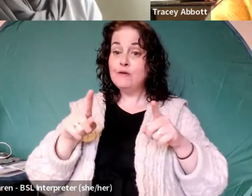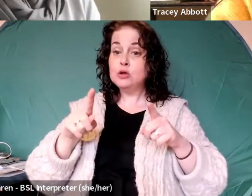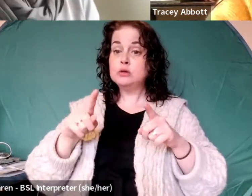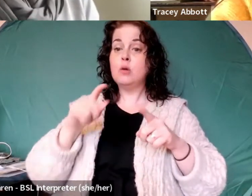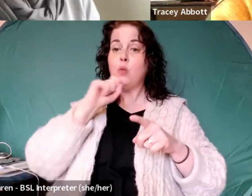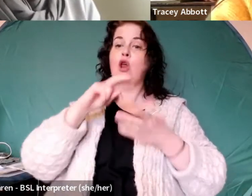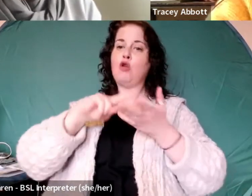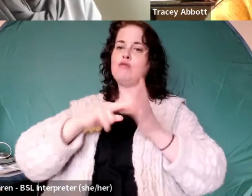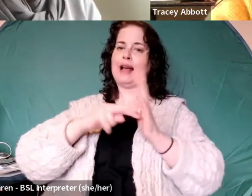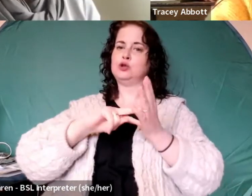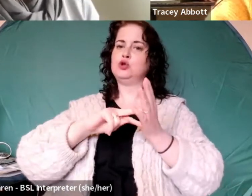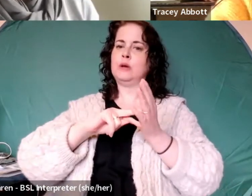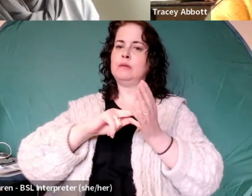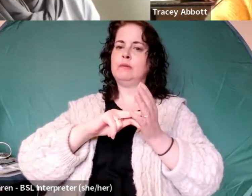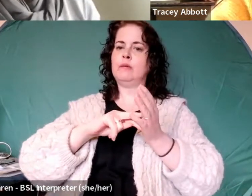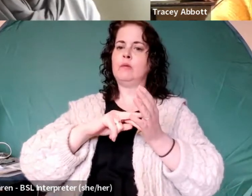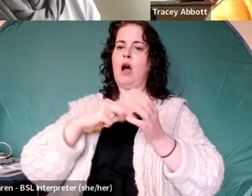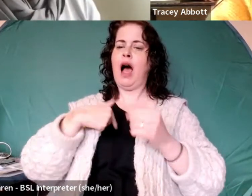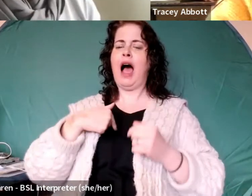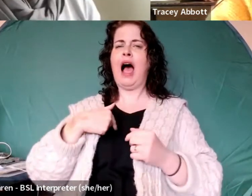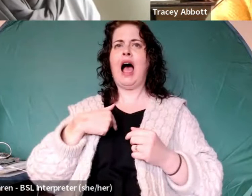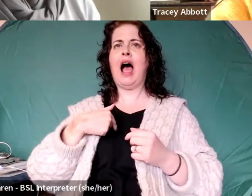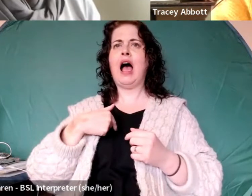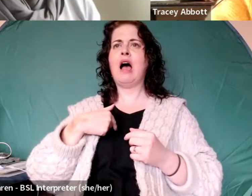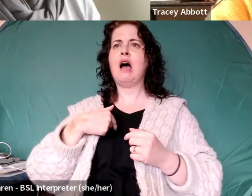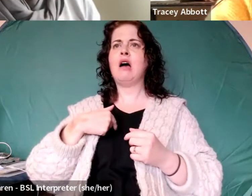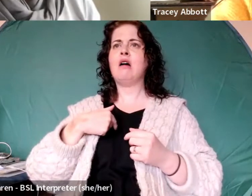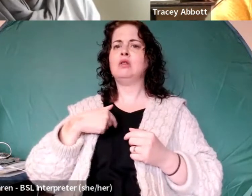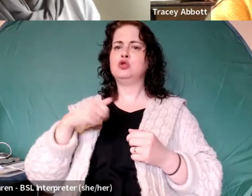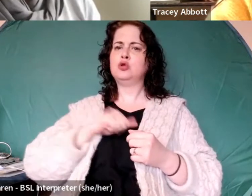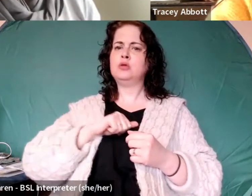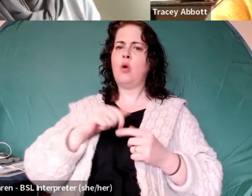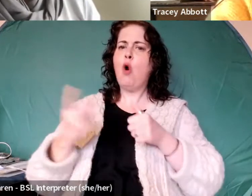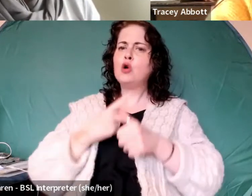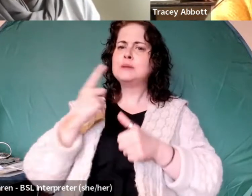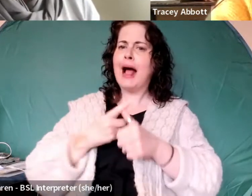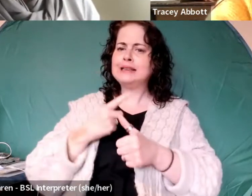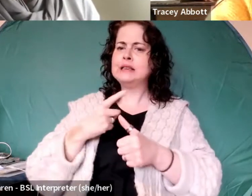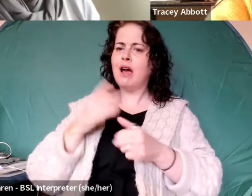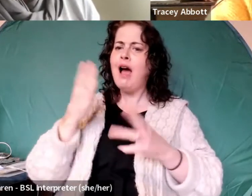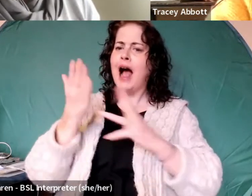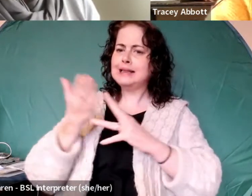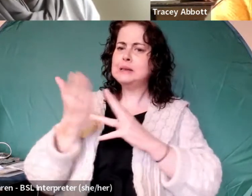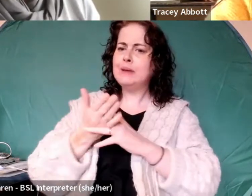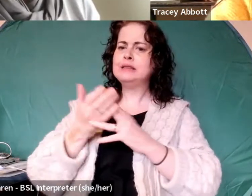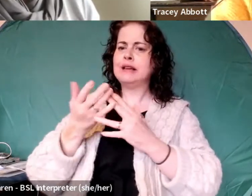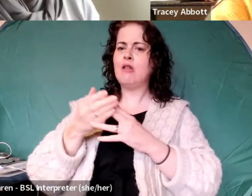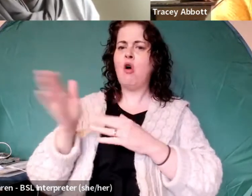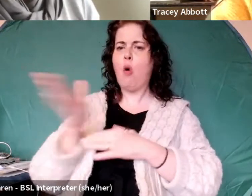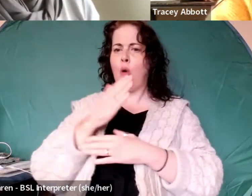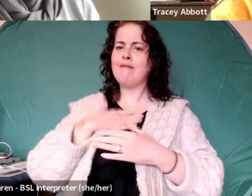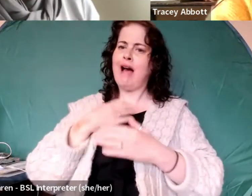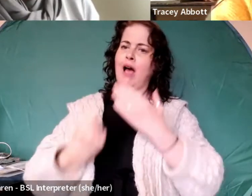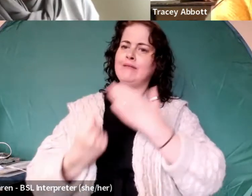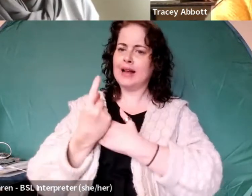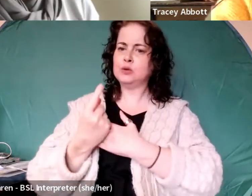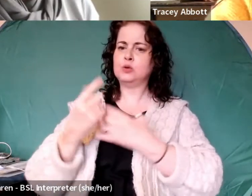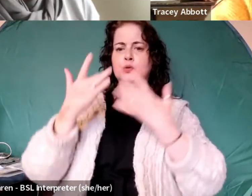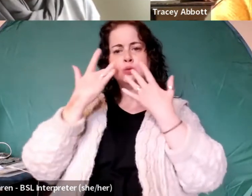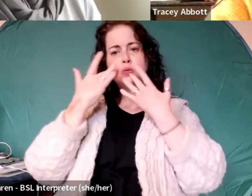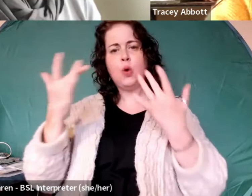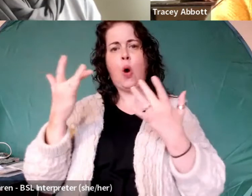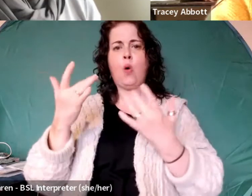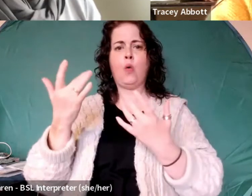would arrange for that to happen as well. But I think as a default, we should have basic accessibility on all of our events, just to show that